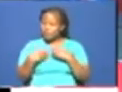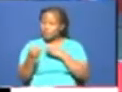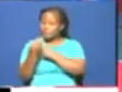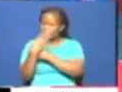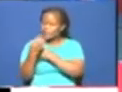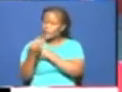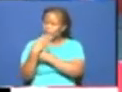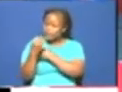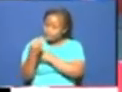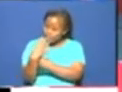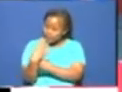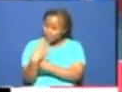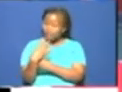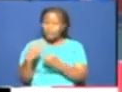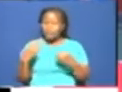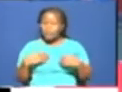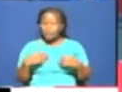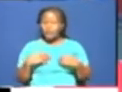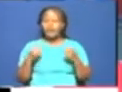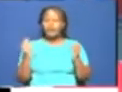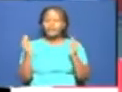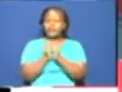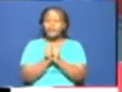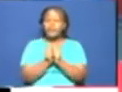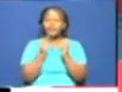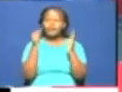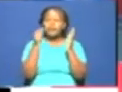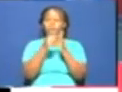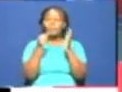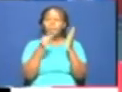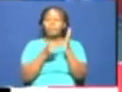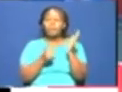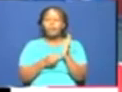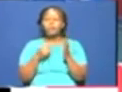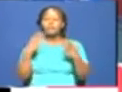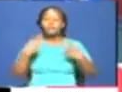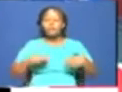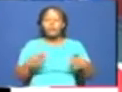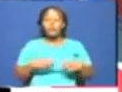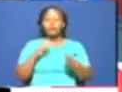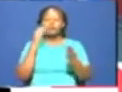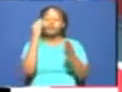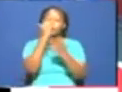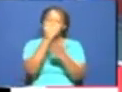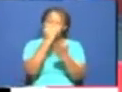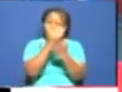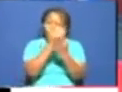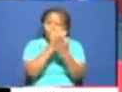up with a 10-point people's program as follows.